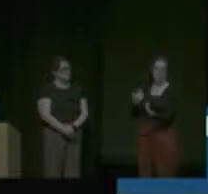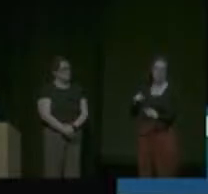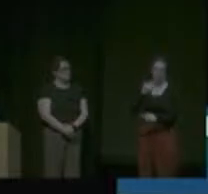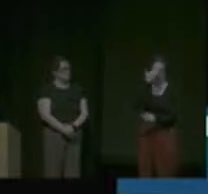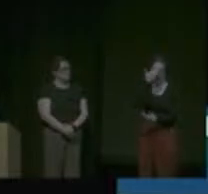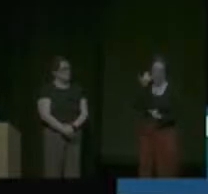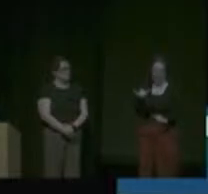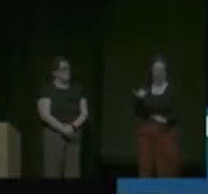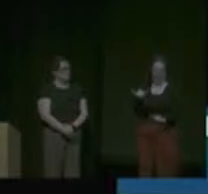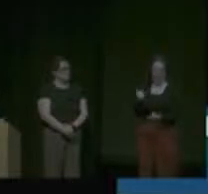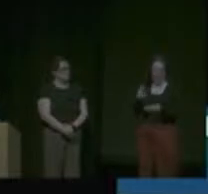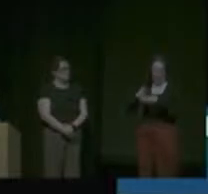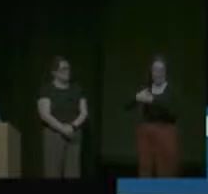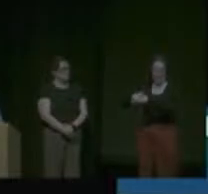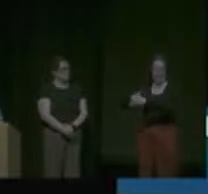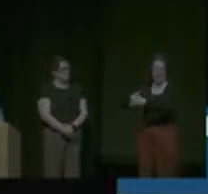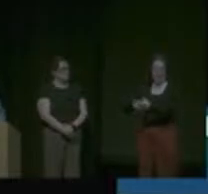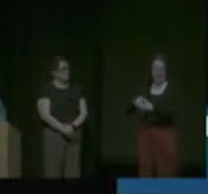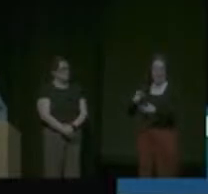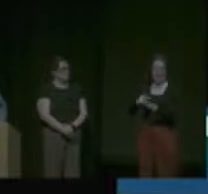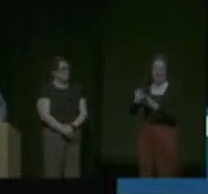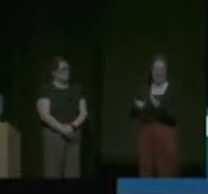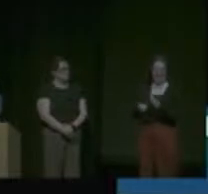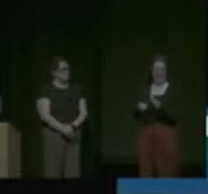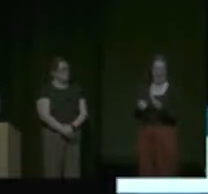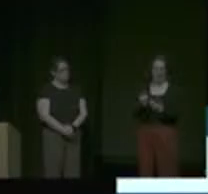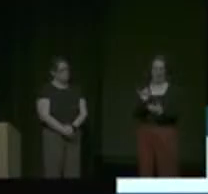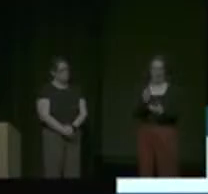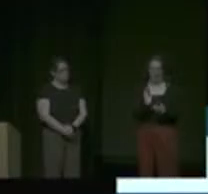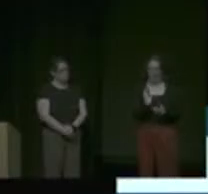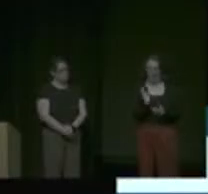So those are some of our services.